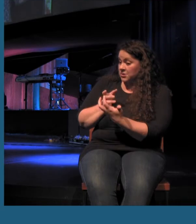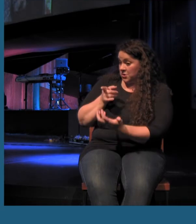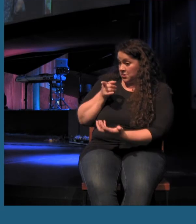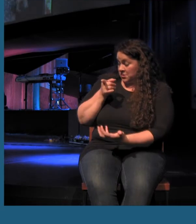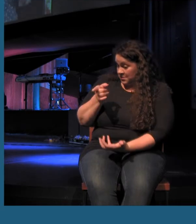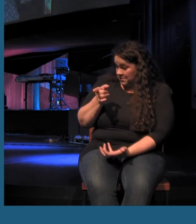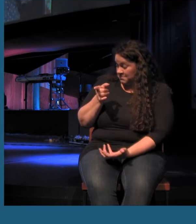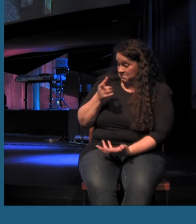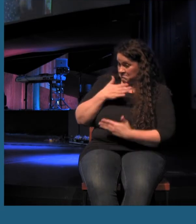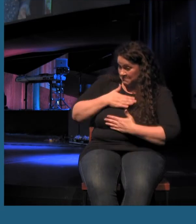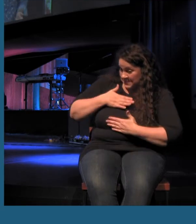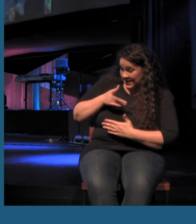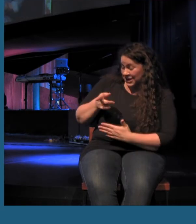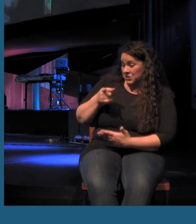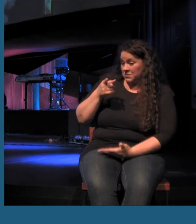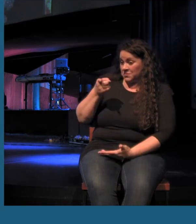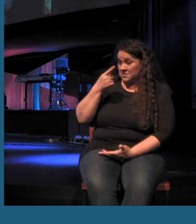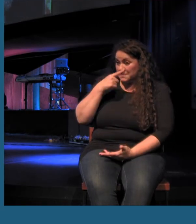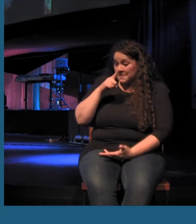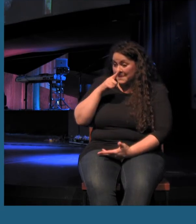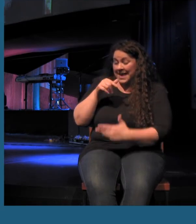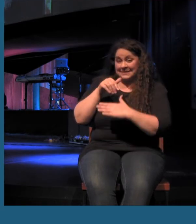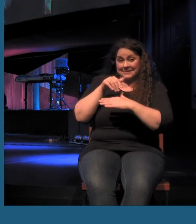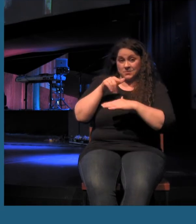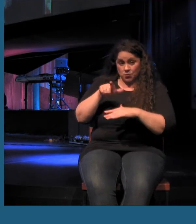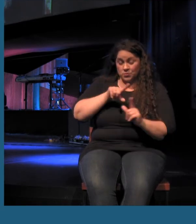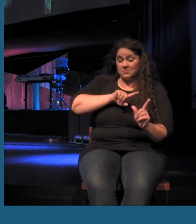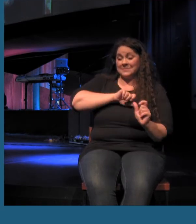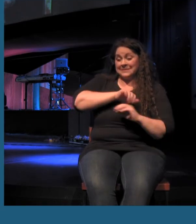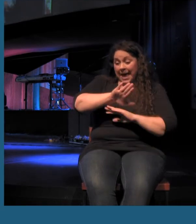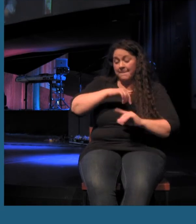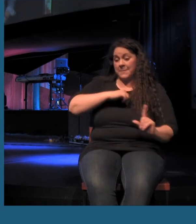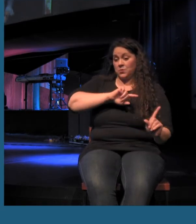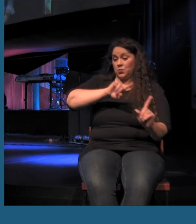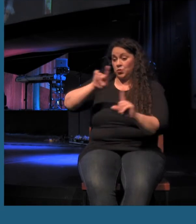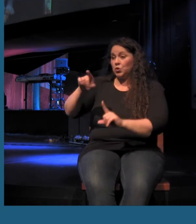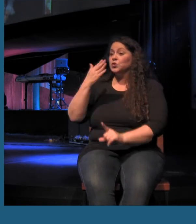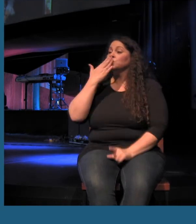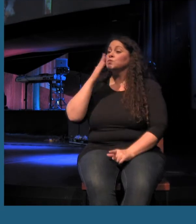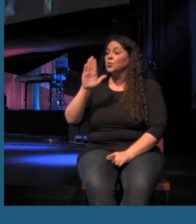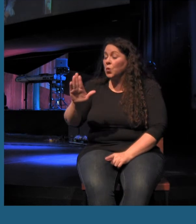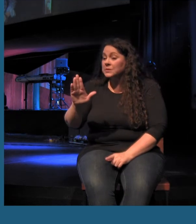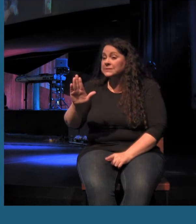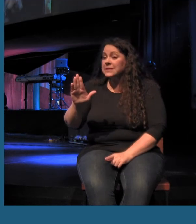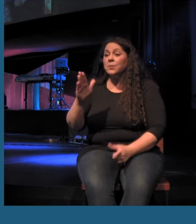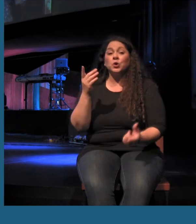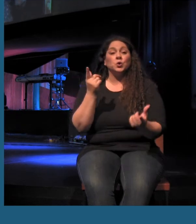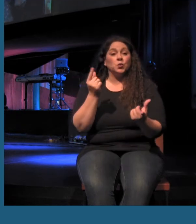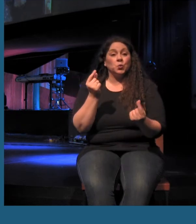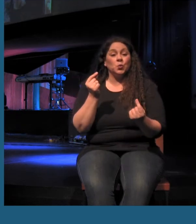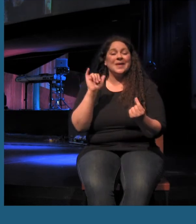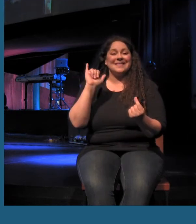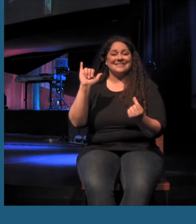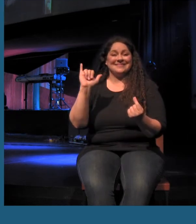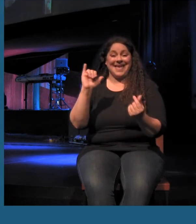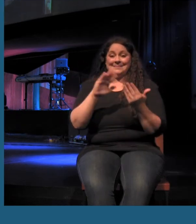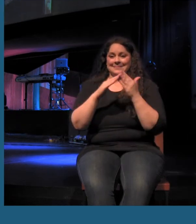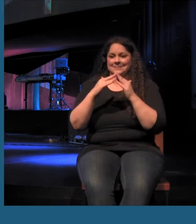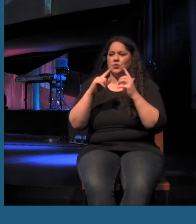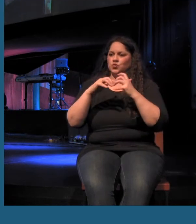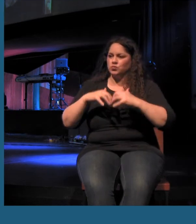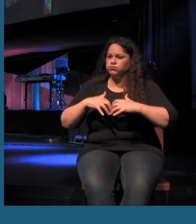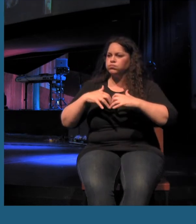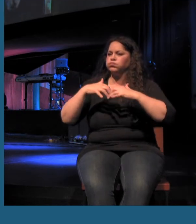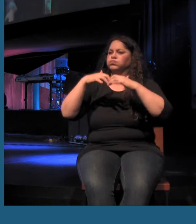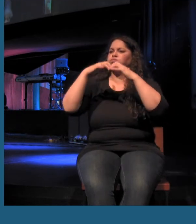could you send me back to Jerusalem to rebuild the city?" That takes guts. I hope we